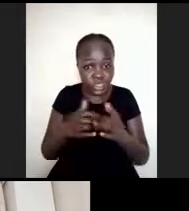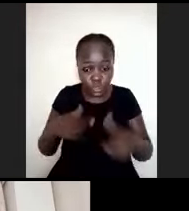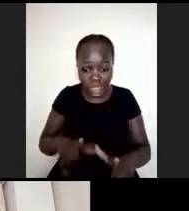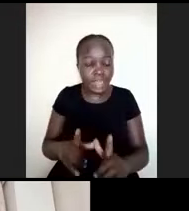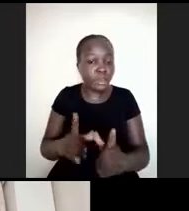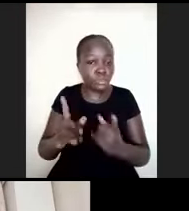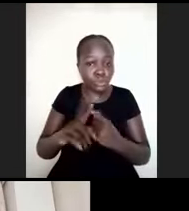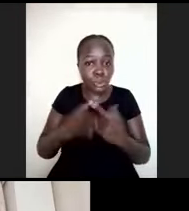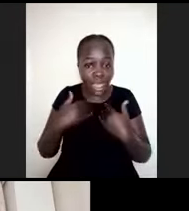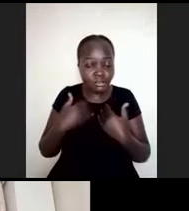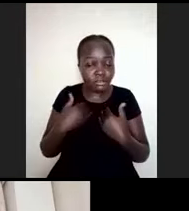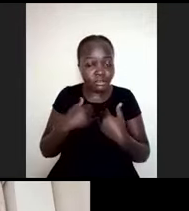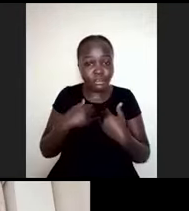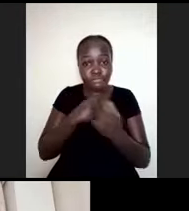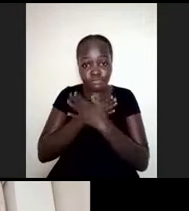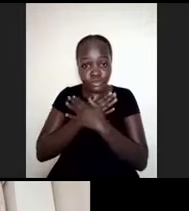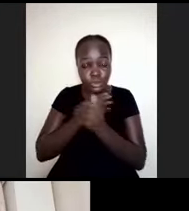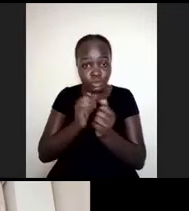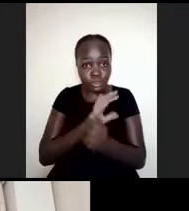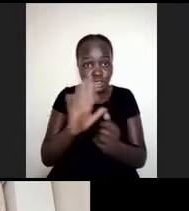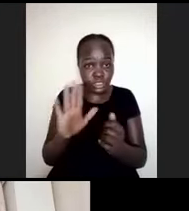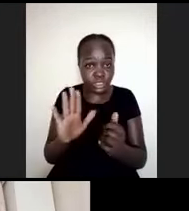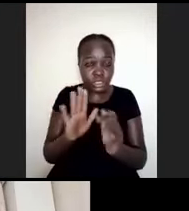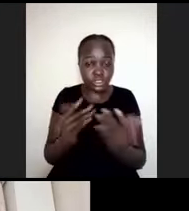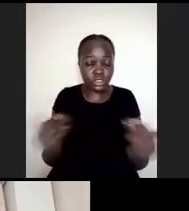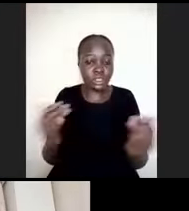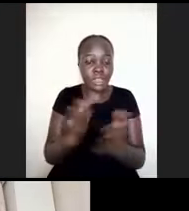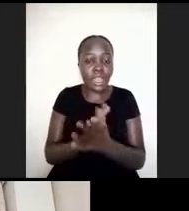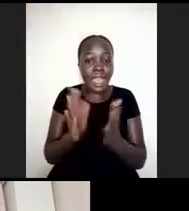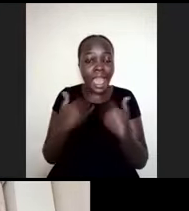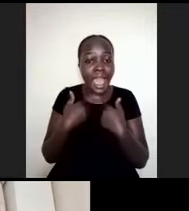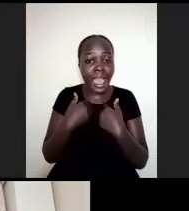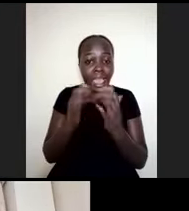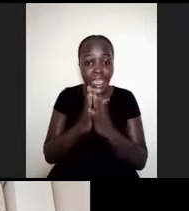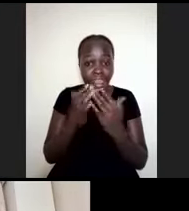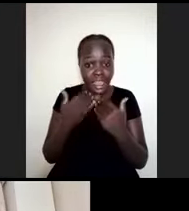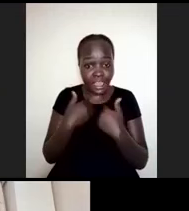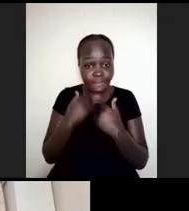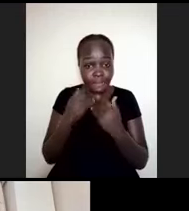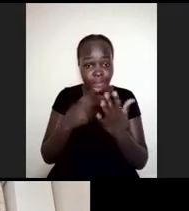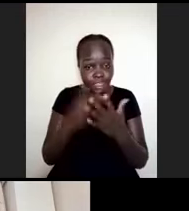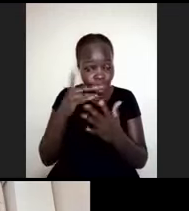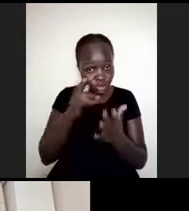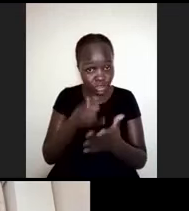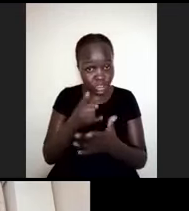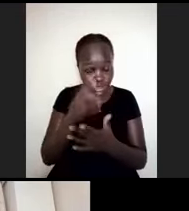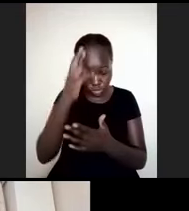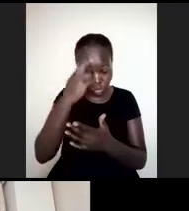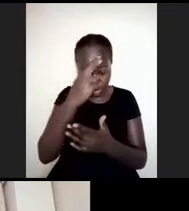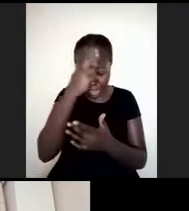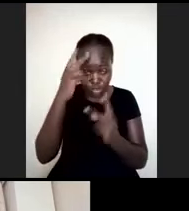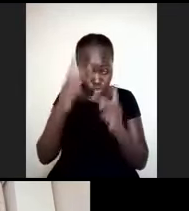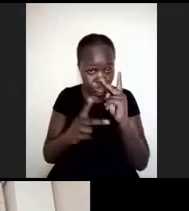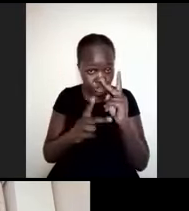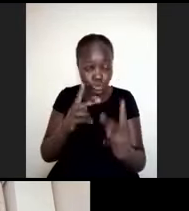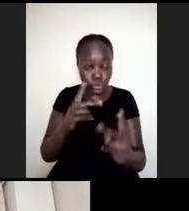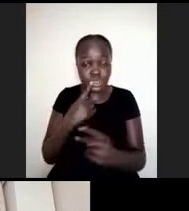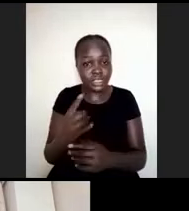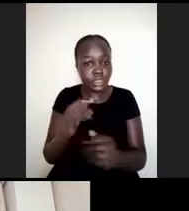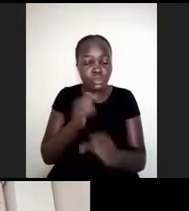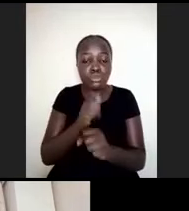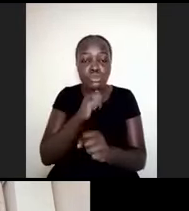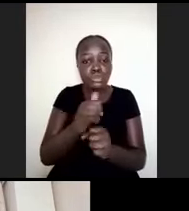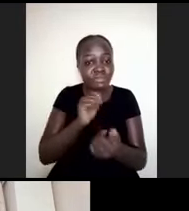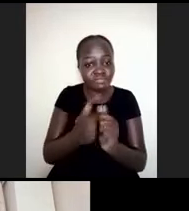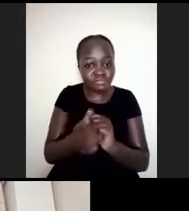them. And the verse I had for this was Romans 12:2. It says, do not conform any longer to